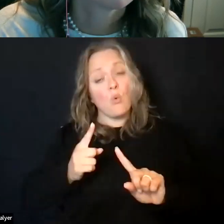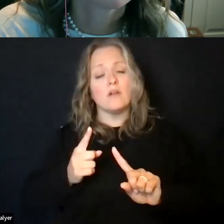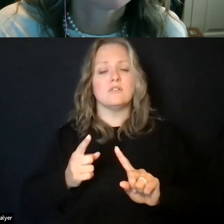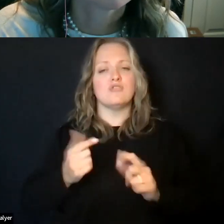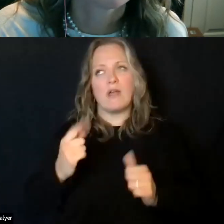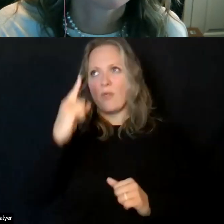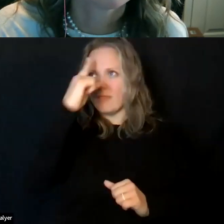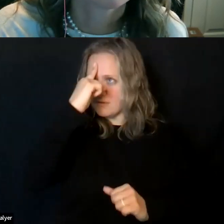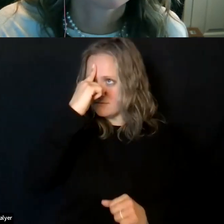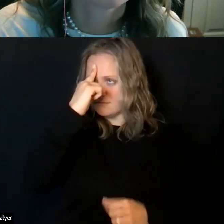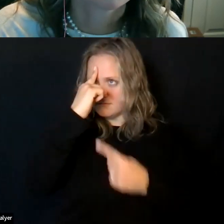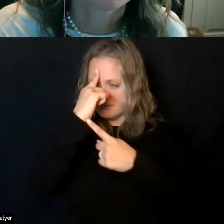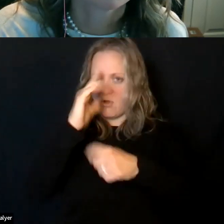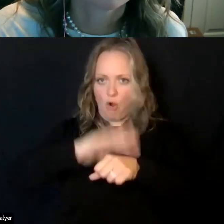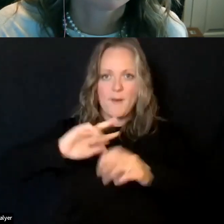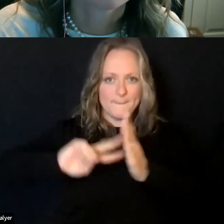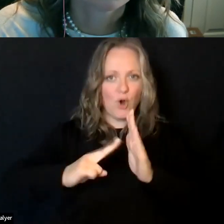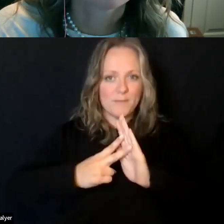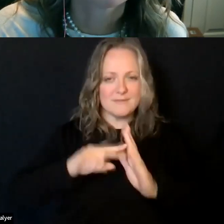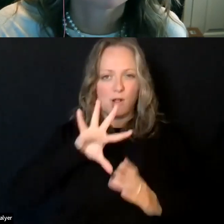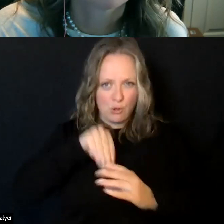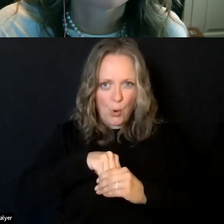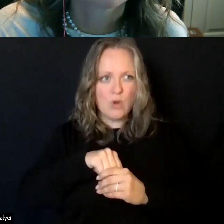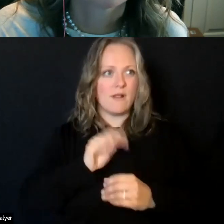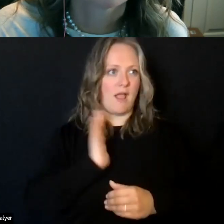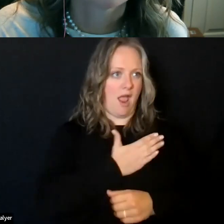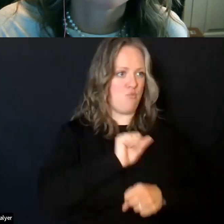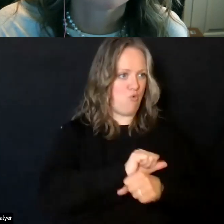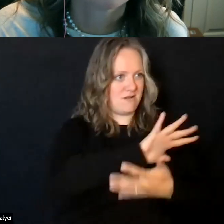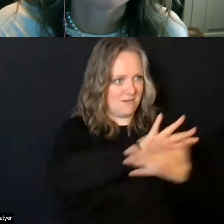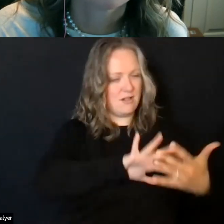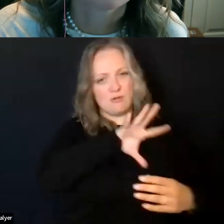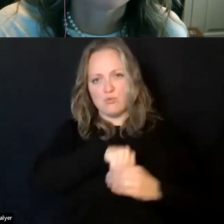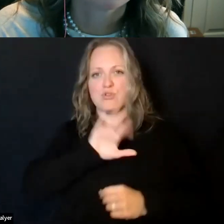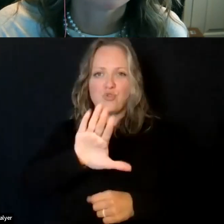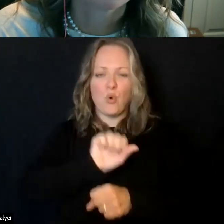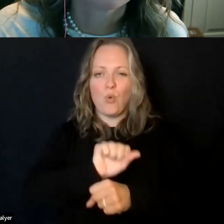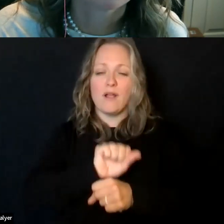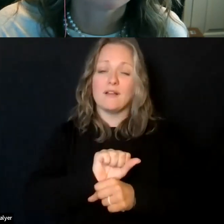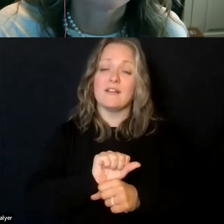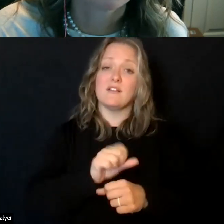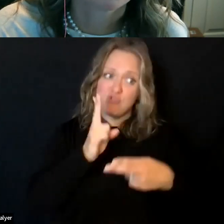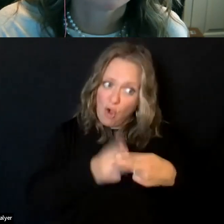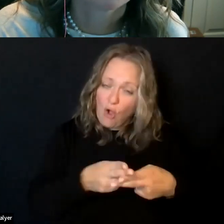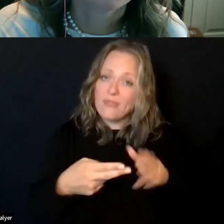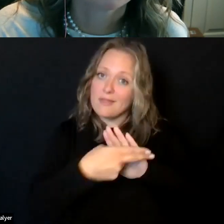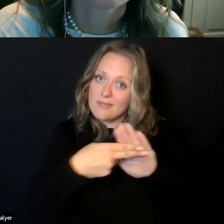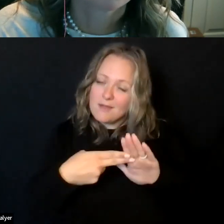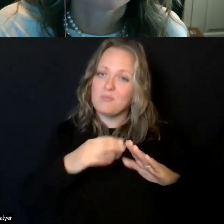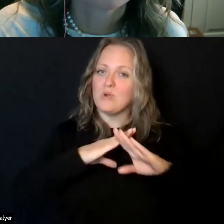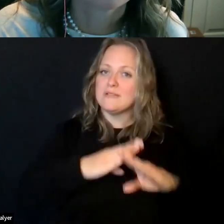protective factors in your work, calling them protective factors, and just letting people know that these trainings are